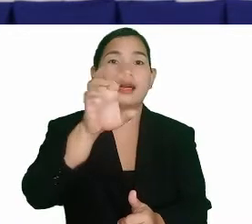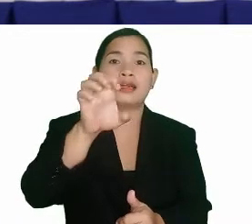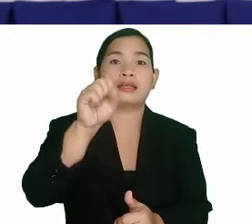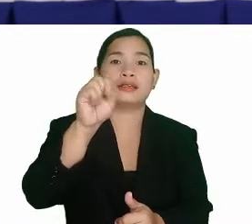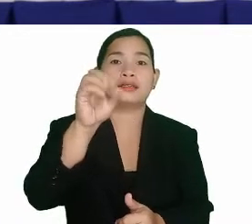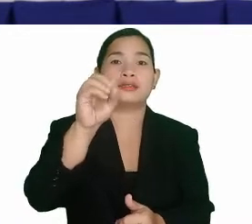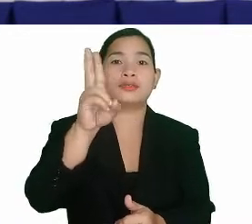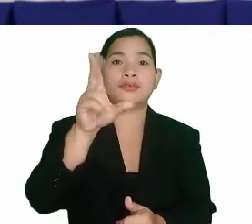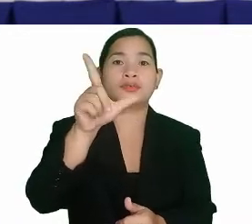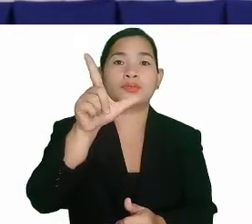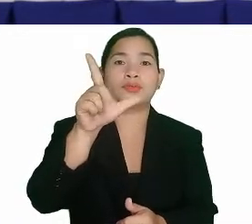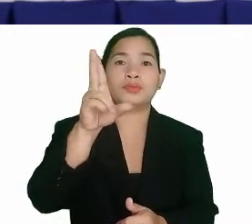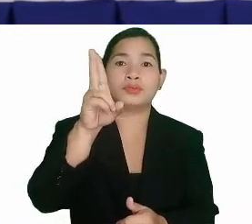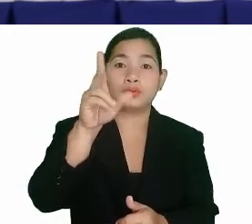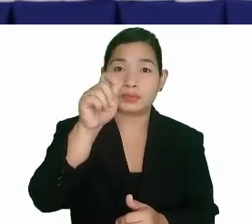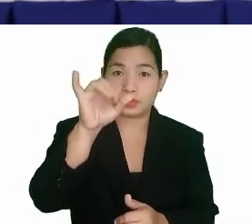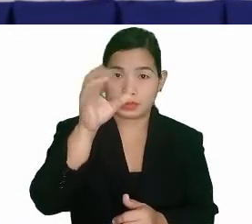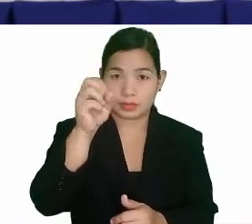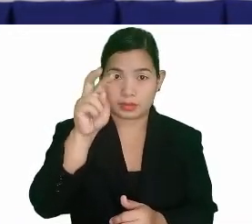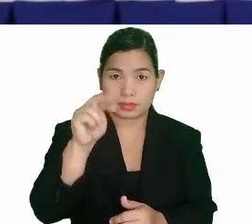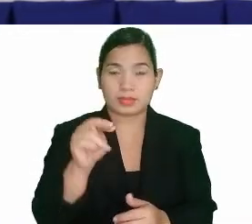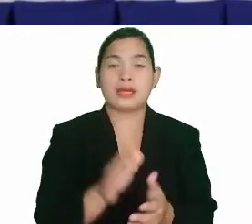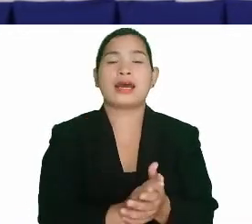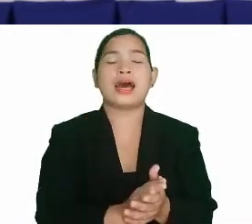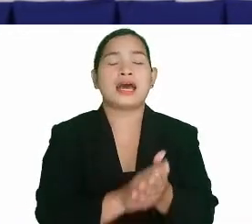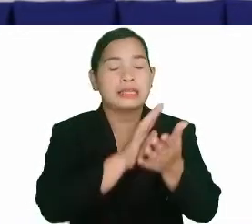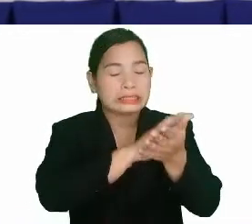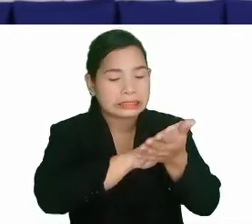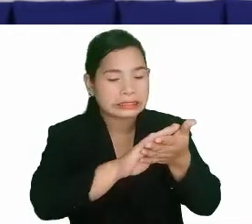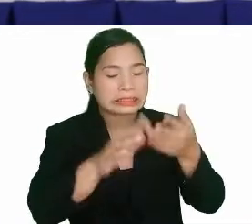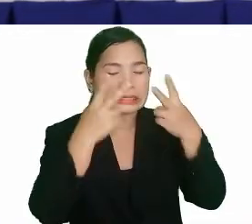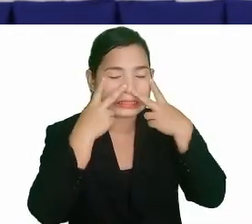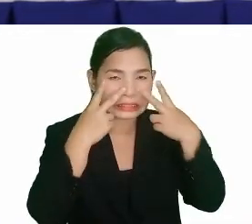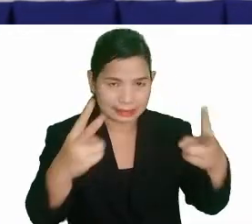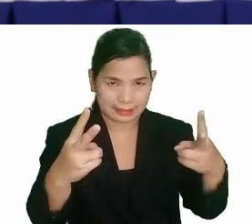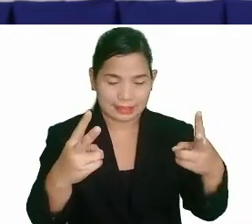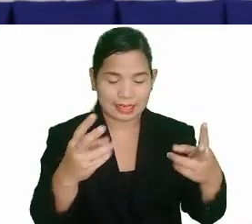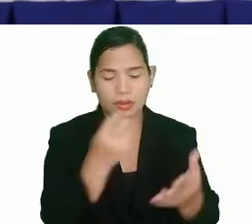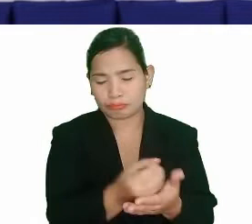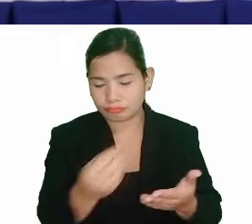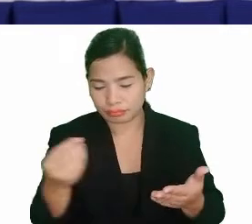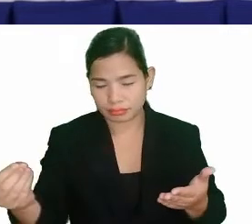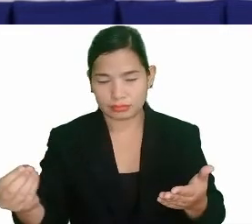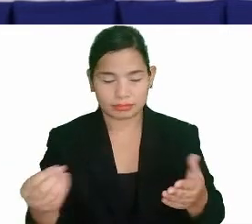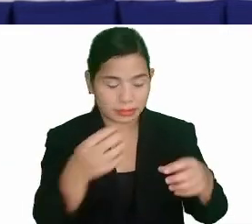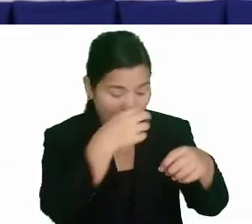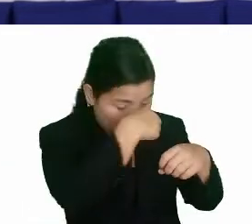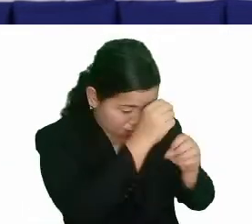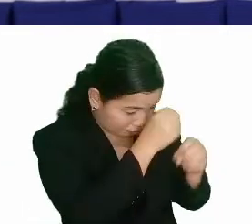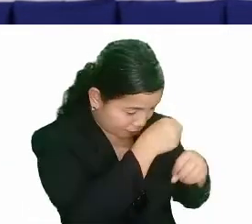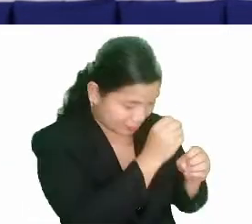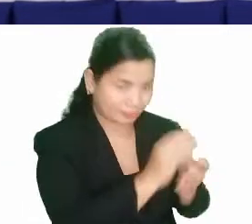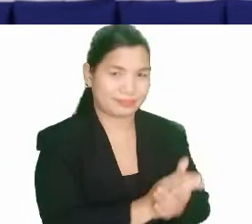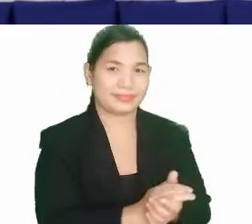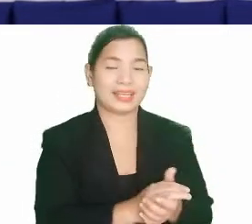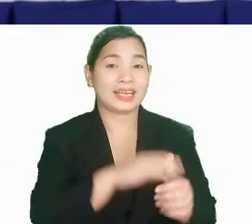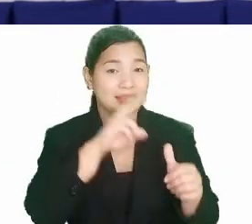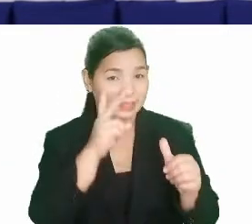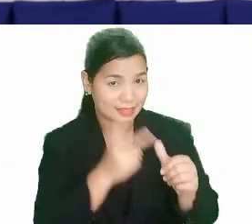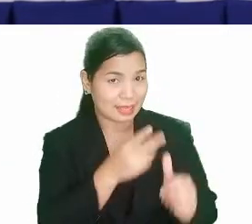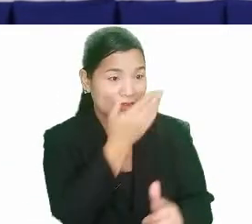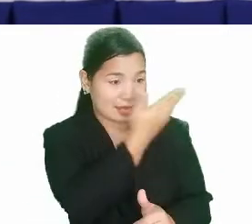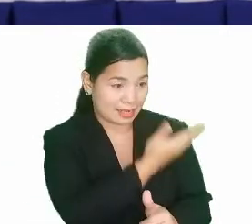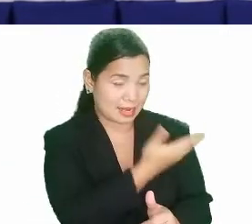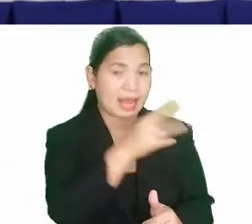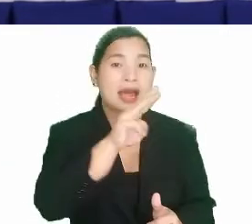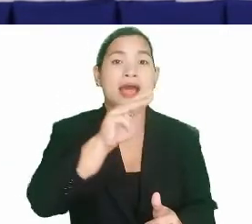Resolution is the ability to clearly see the details of an object viewed in a microscope, while